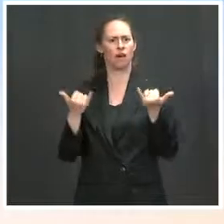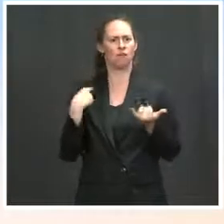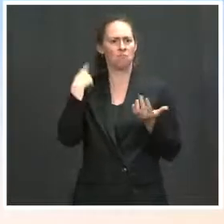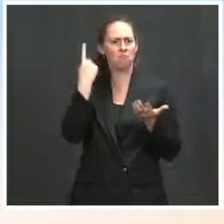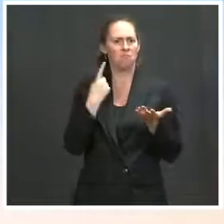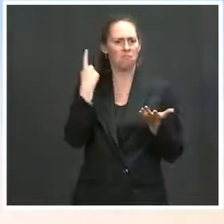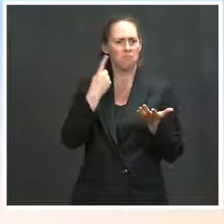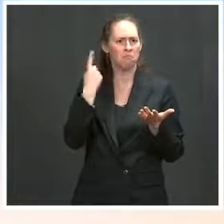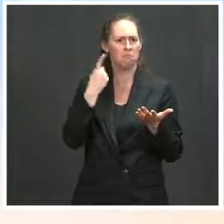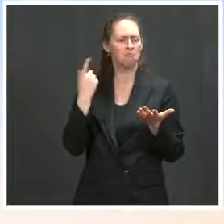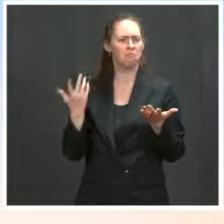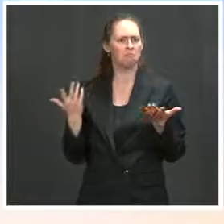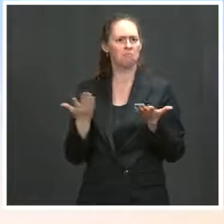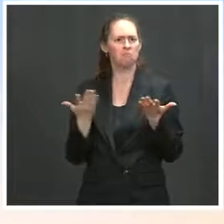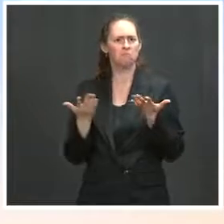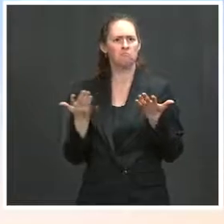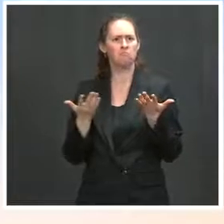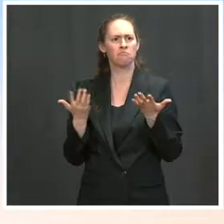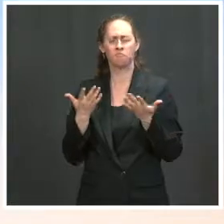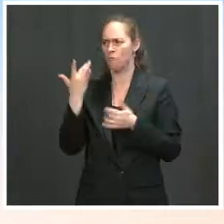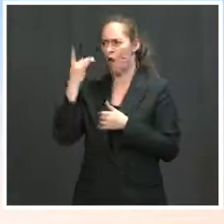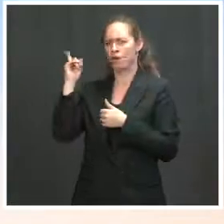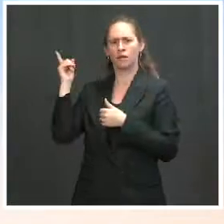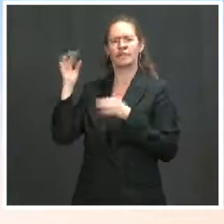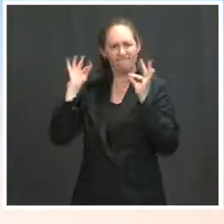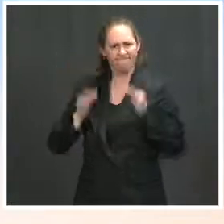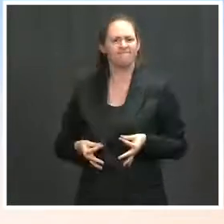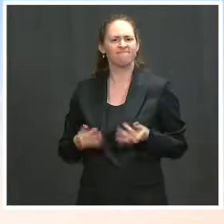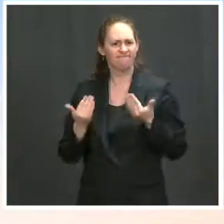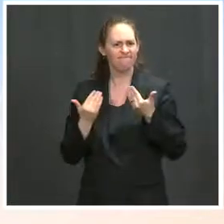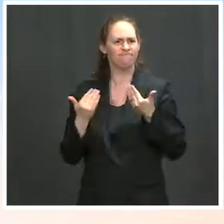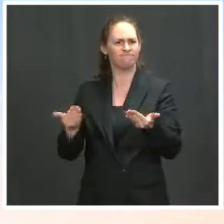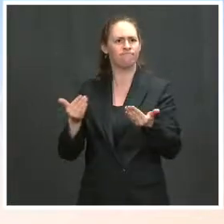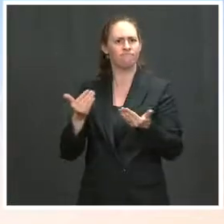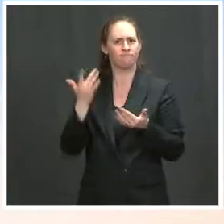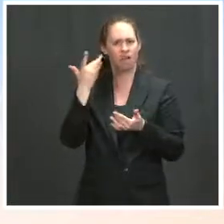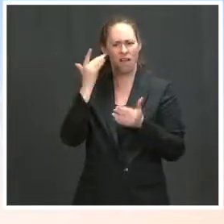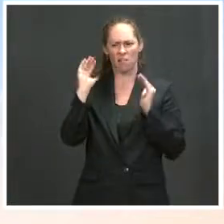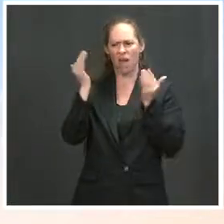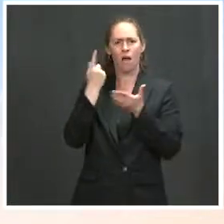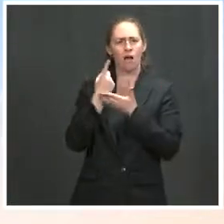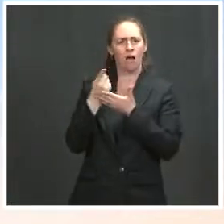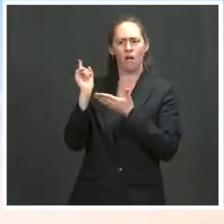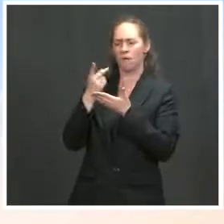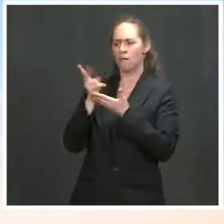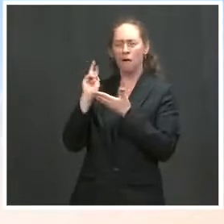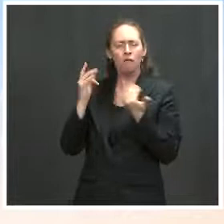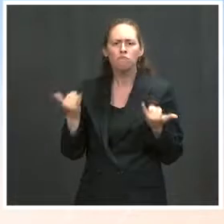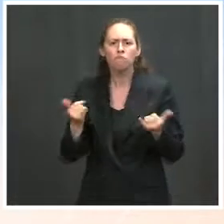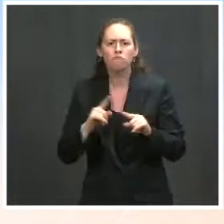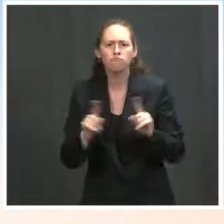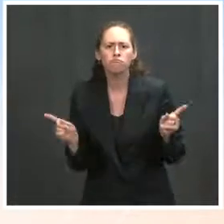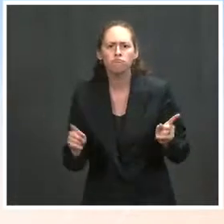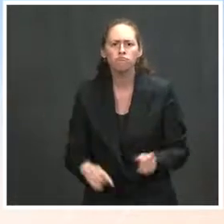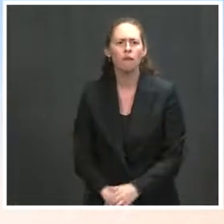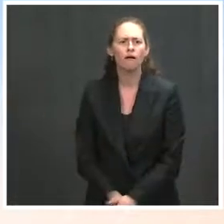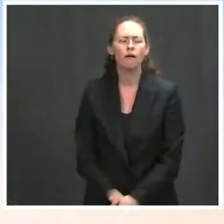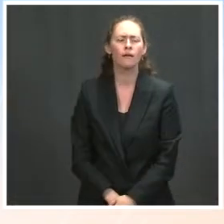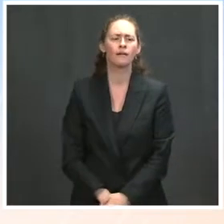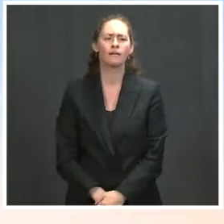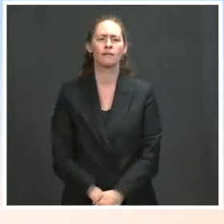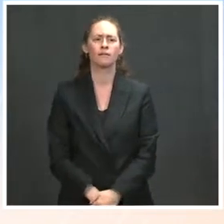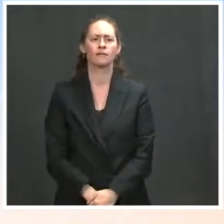to a different place now than it's been even just in the recent? I mean, Michael, I would say to you, this is something that was ongoing, right?